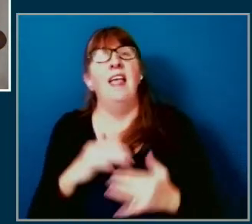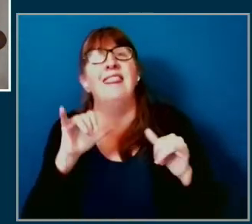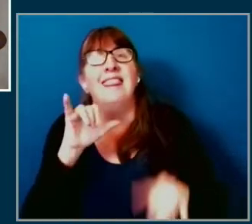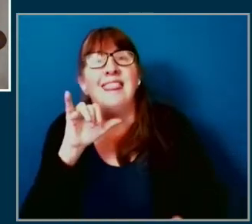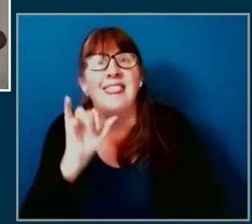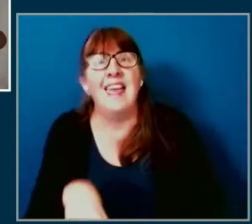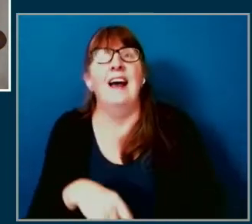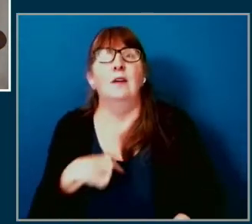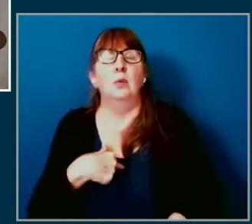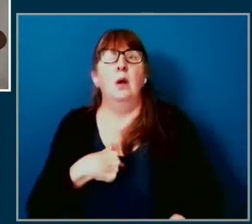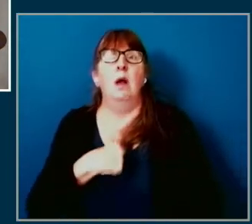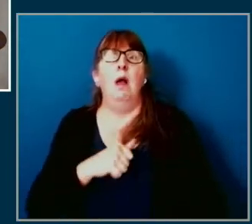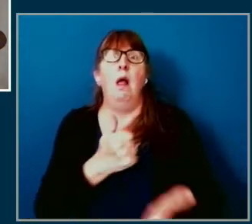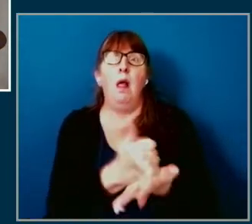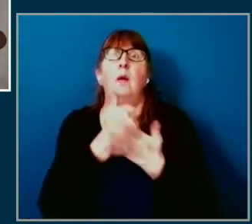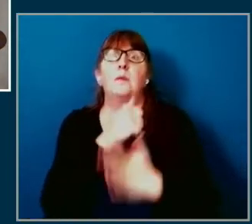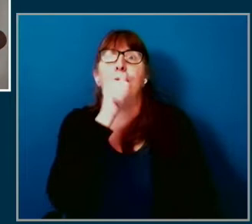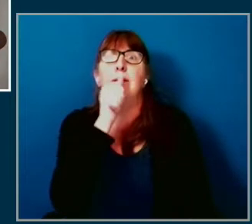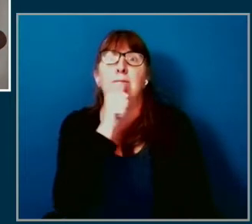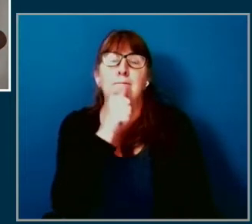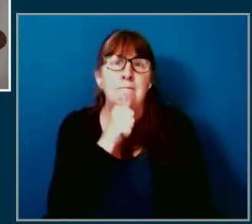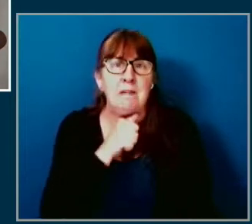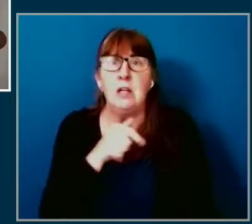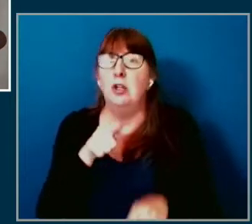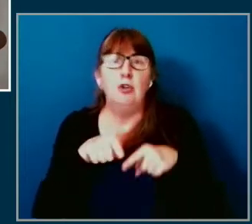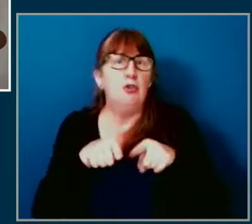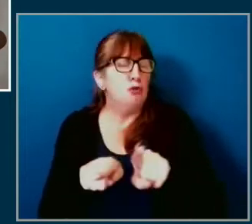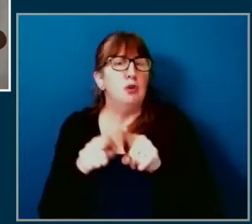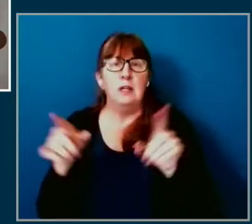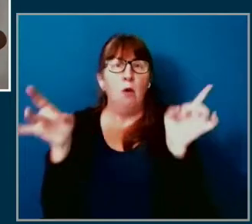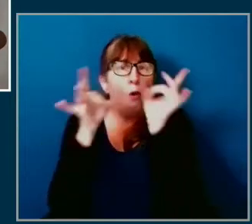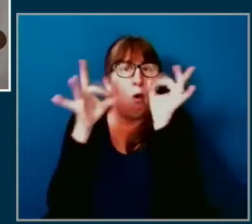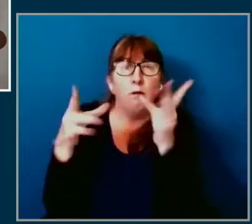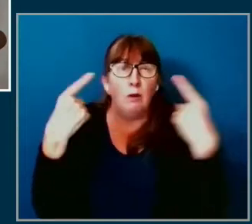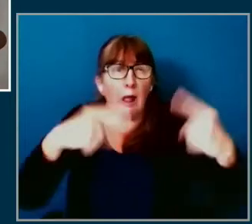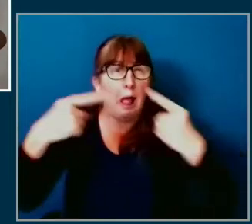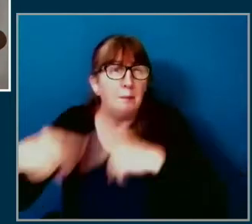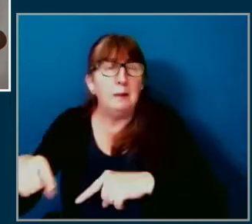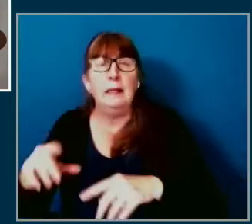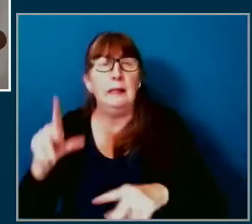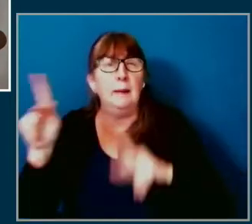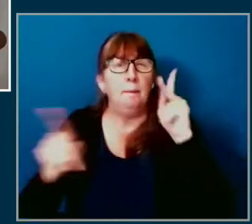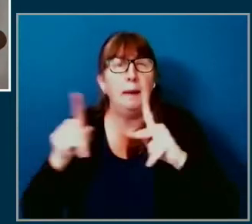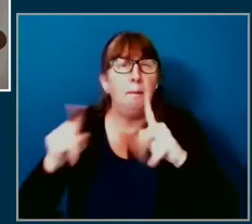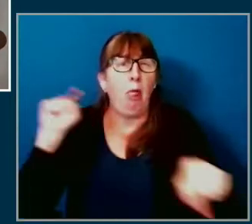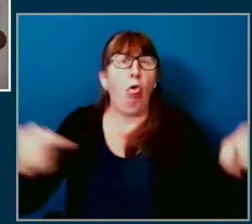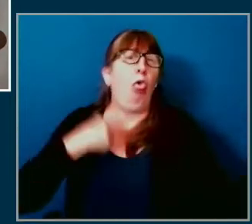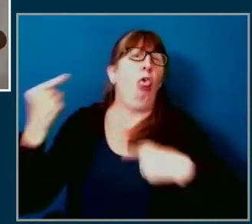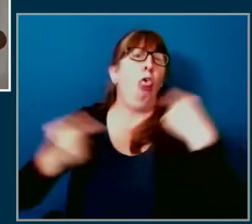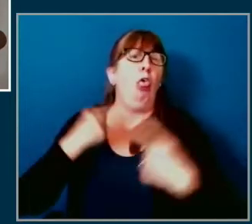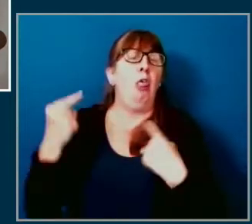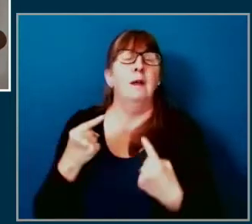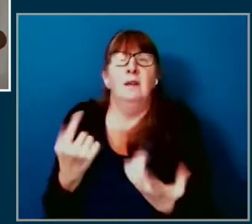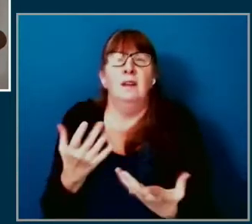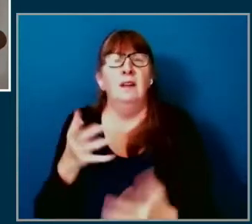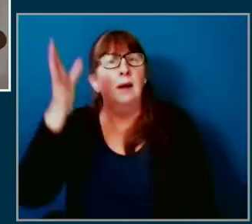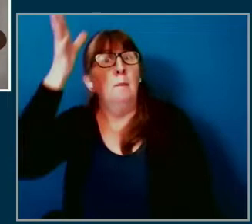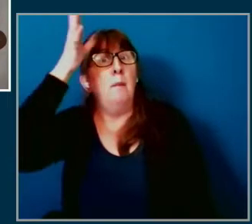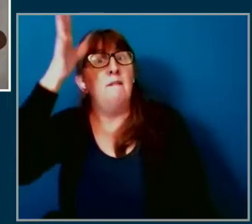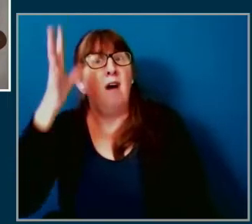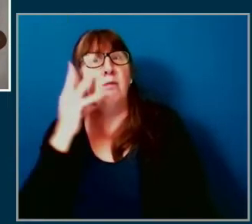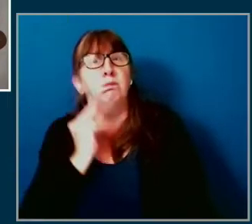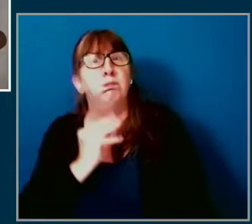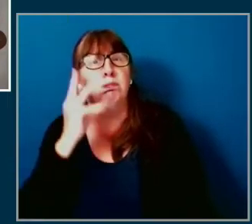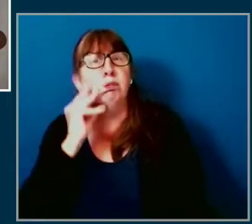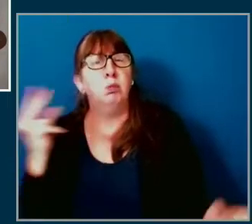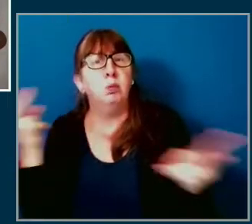fights and the meritless mudslinging in my direction. My father endured so much more. Because I am my father's